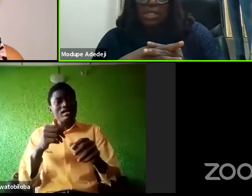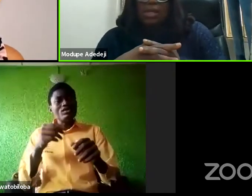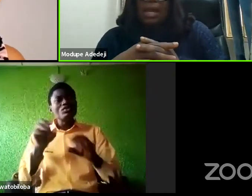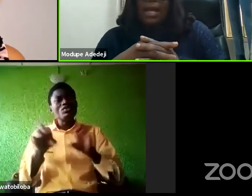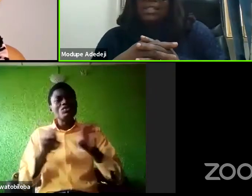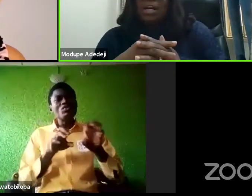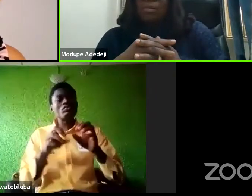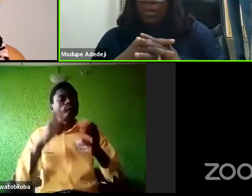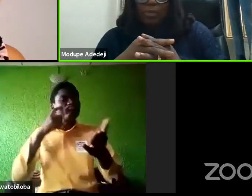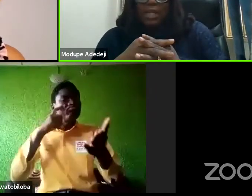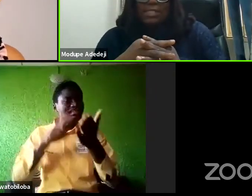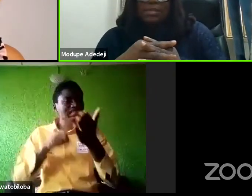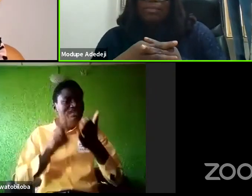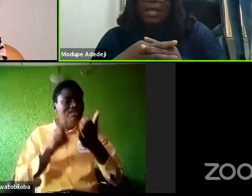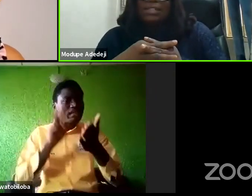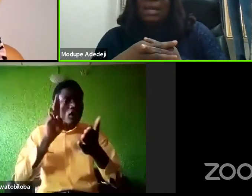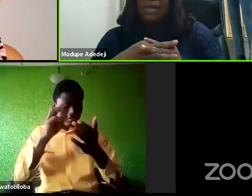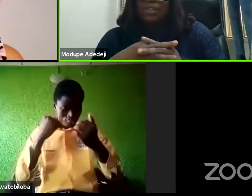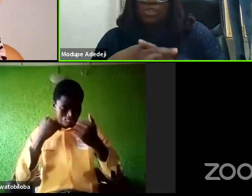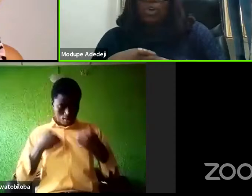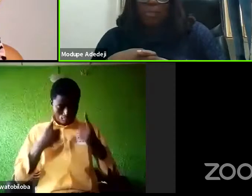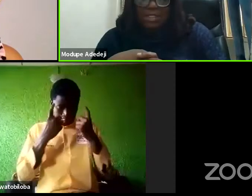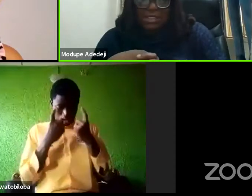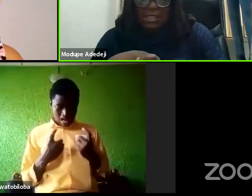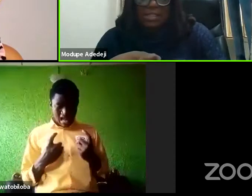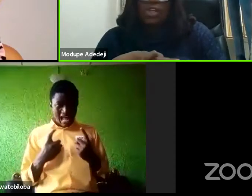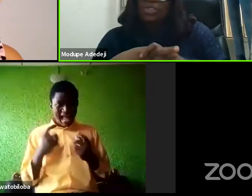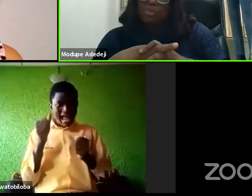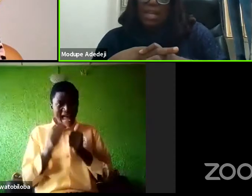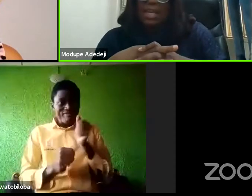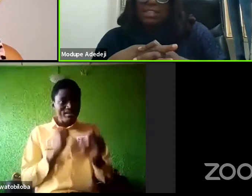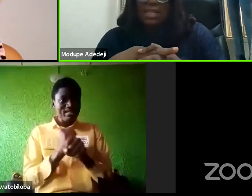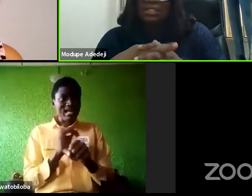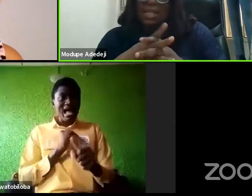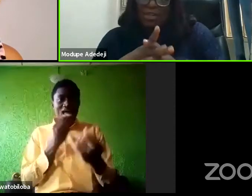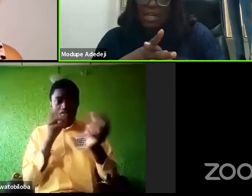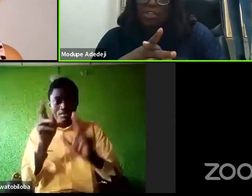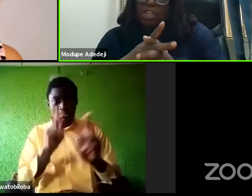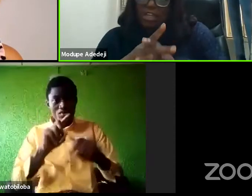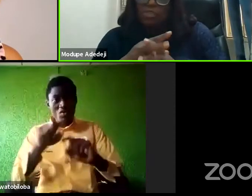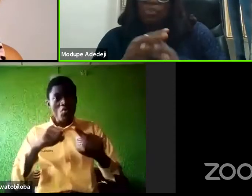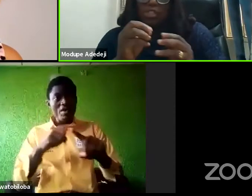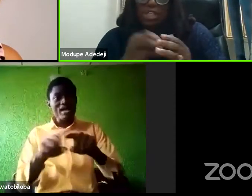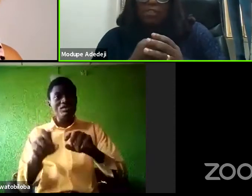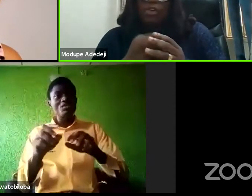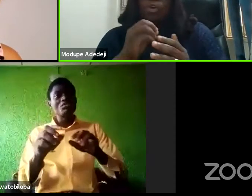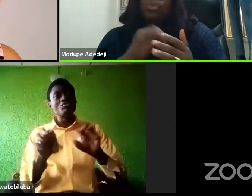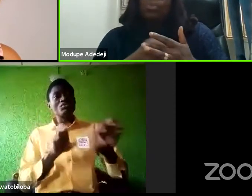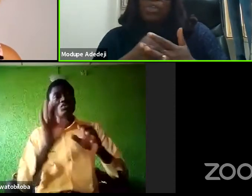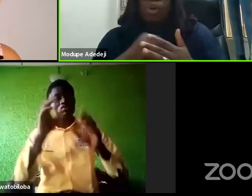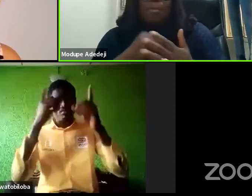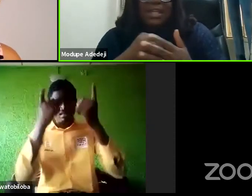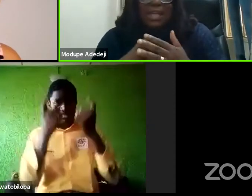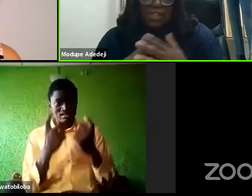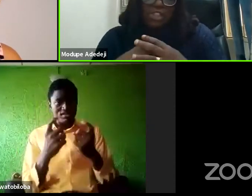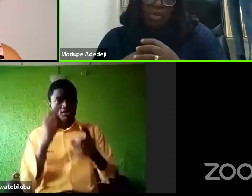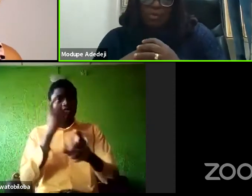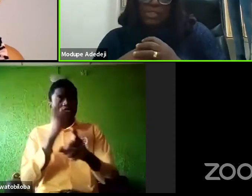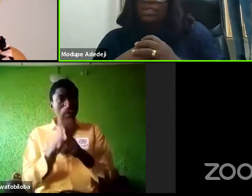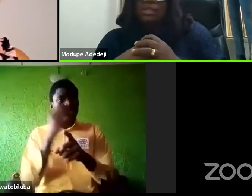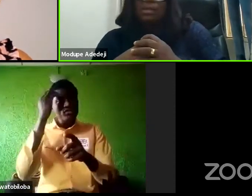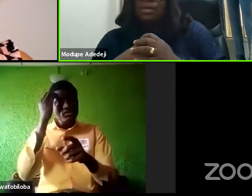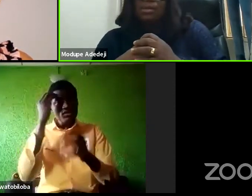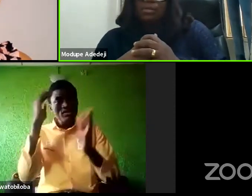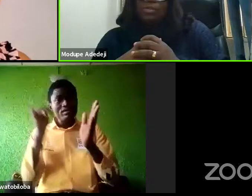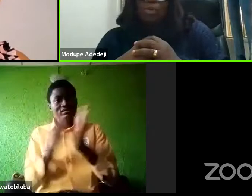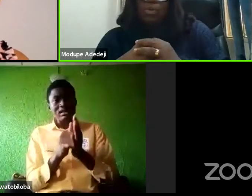months. I tell people that by the time you are doing your birthday, just realize that it's your gifts yourself should be your medical